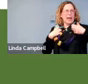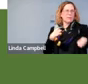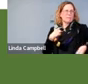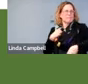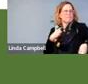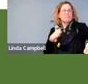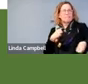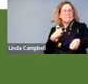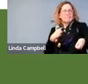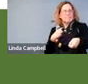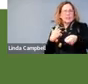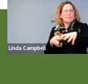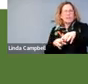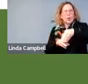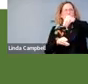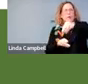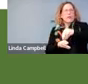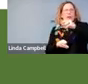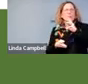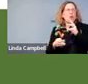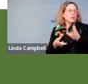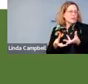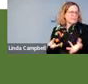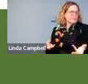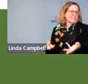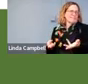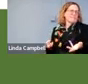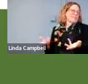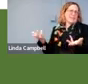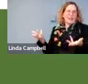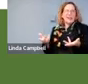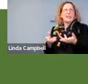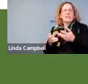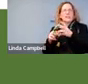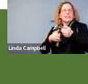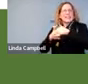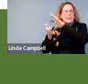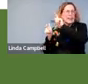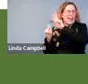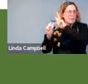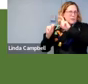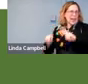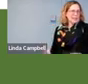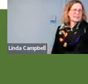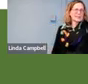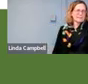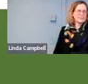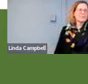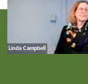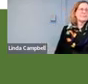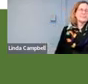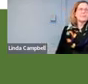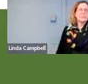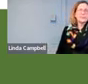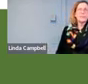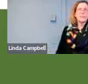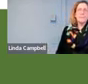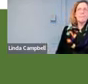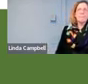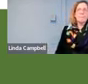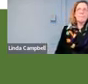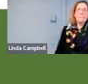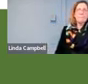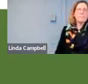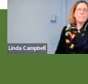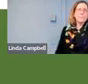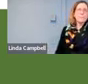You can see this image. It's a field backpack kit, and it's like a Hoover, like a vacuum system. And you just send out the samples to a lab, and they do